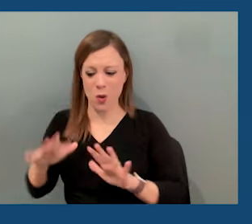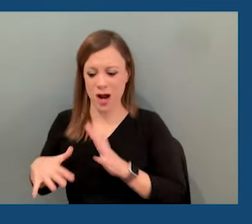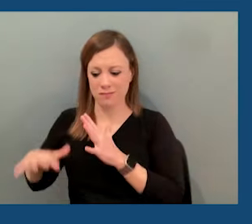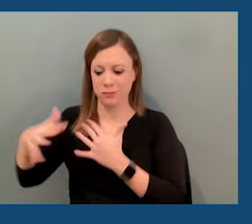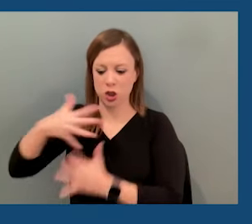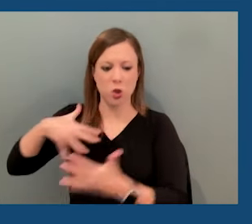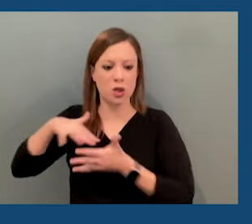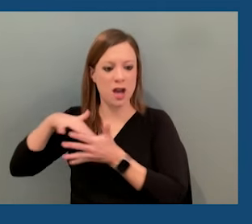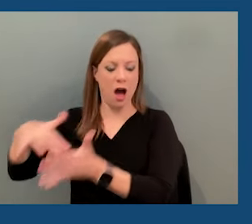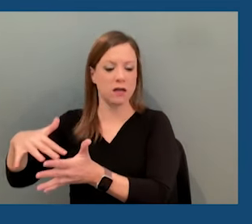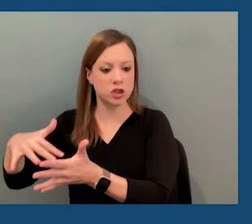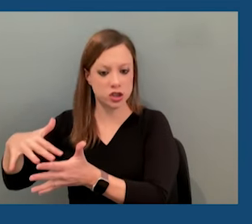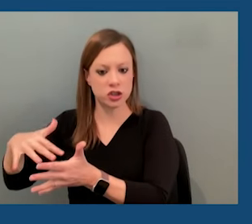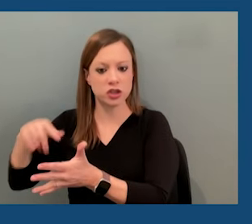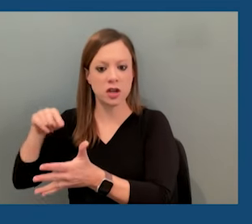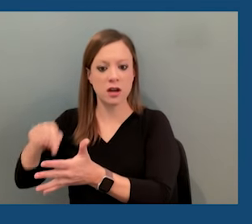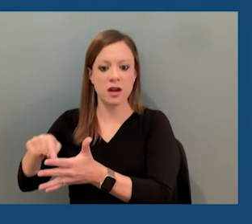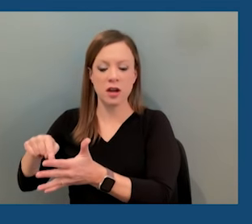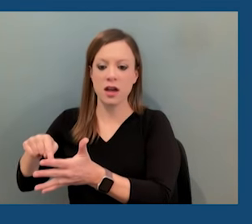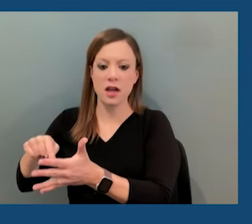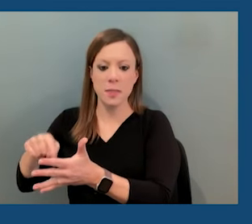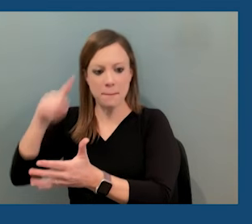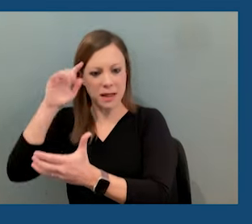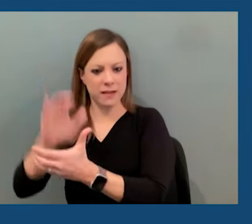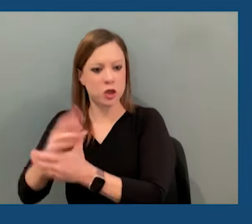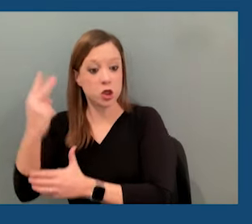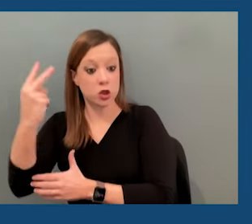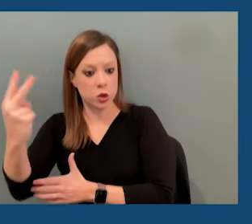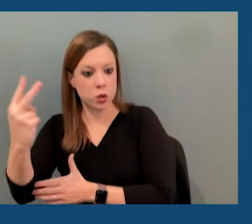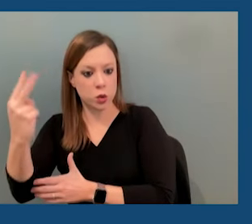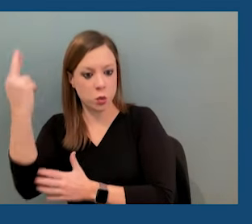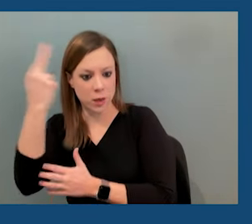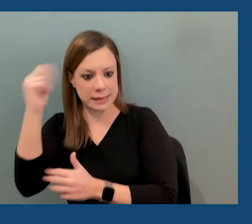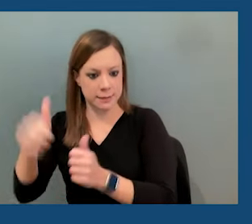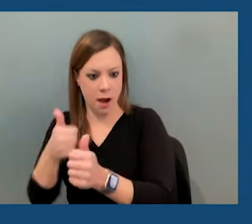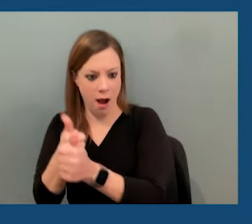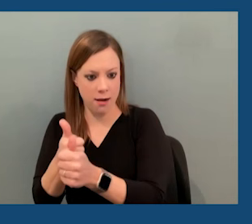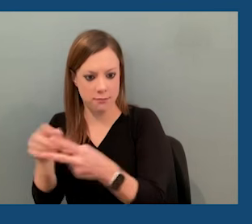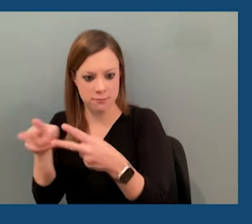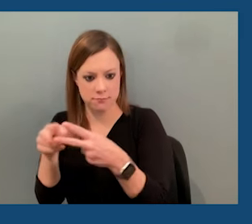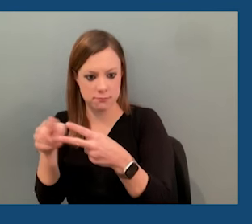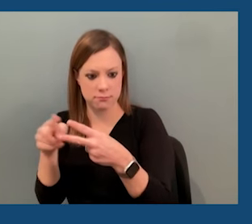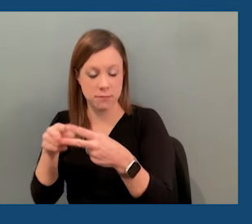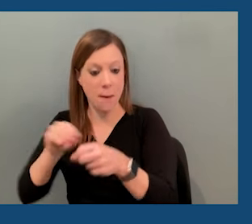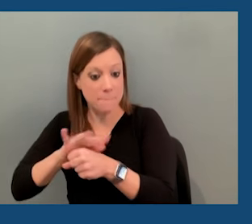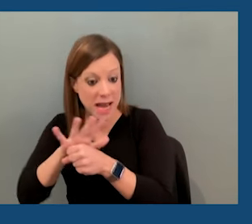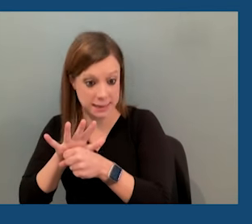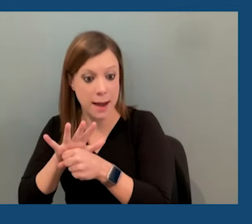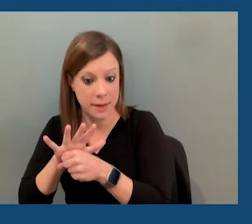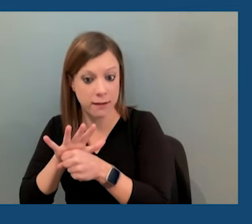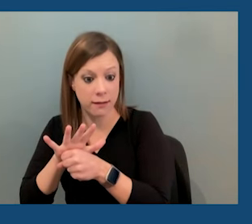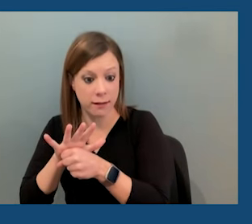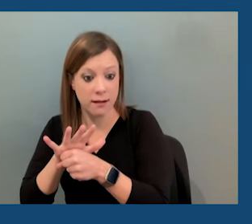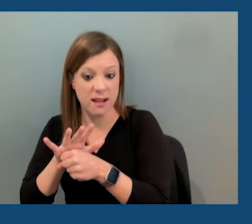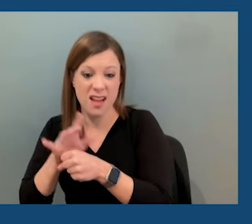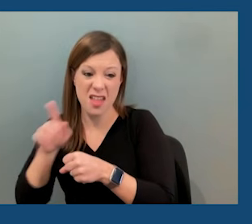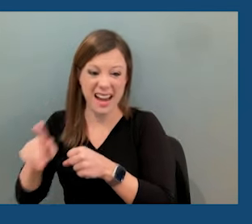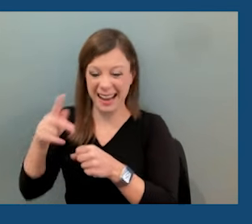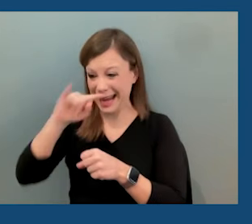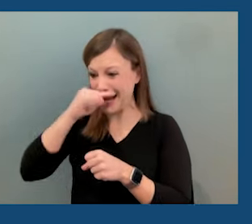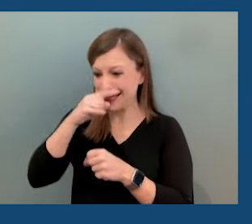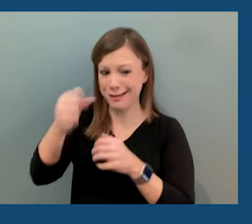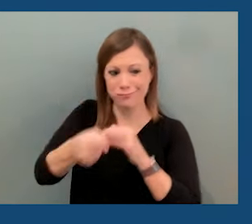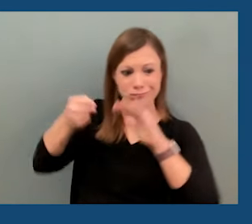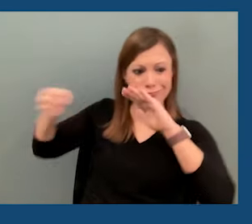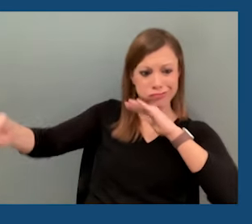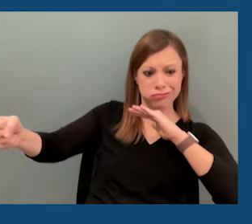believe that there's two factors. One was the pandemic that isolated our kids, especially those that were at a formative time, our middle school